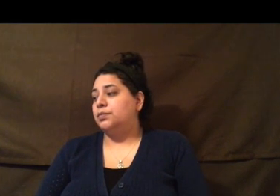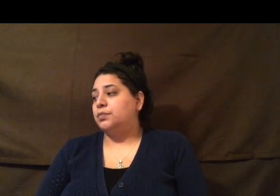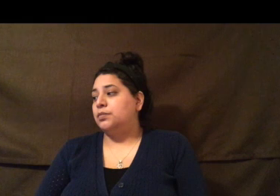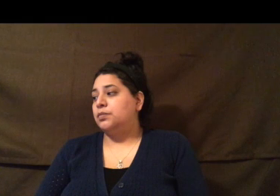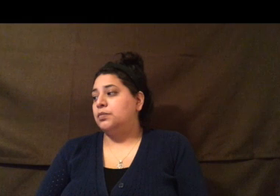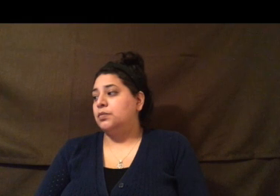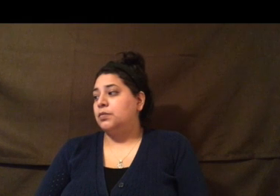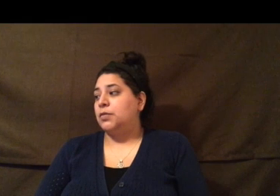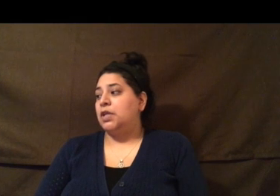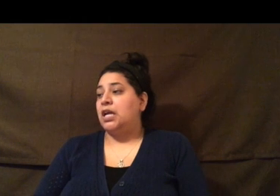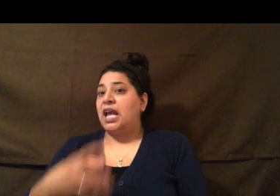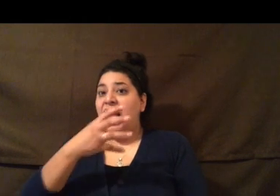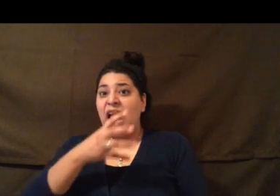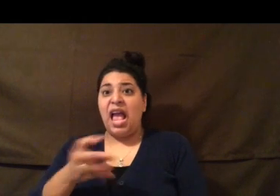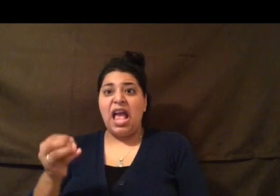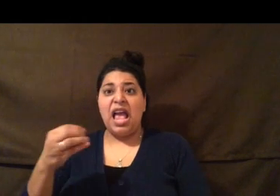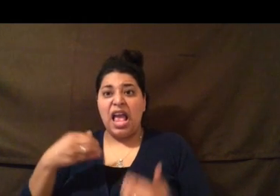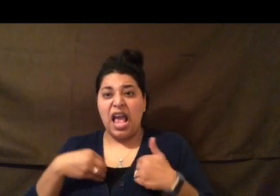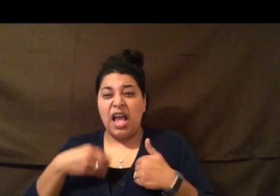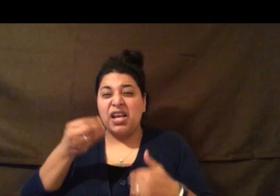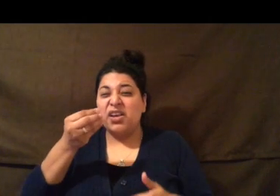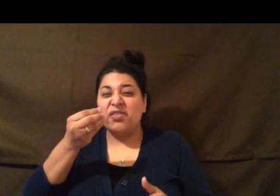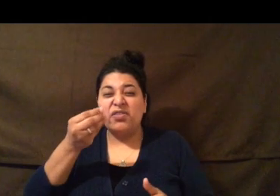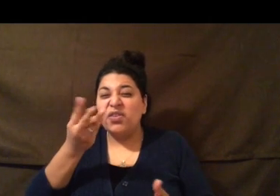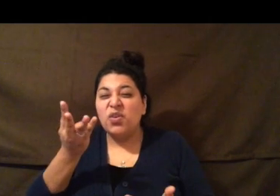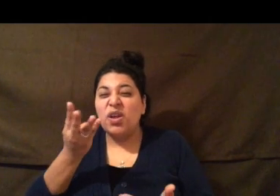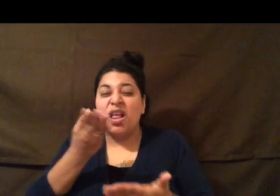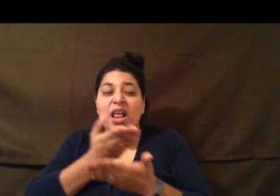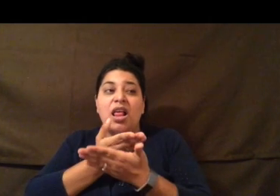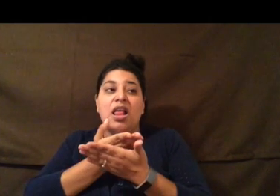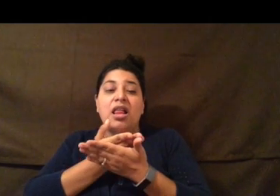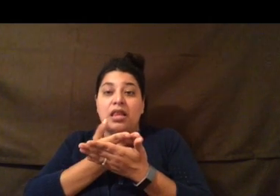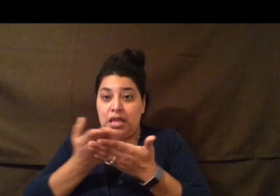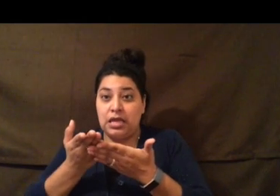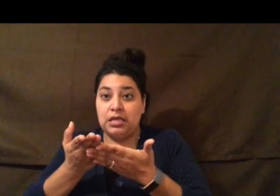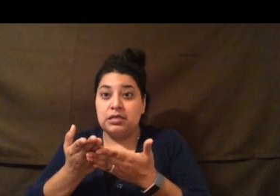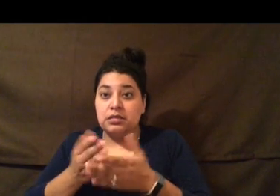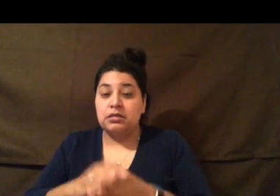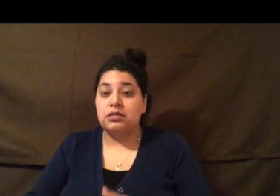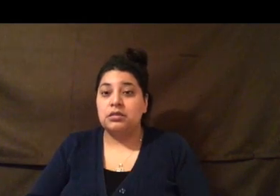are a few